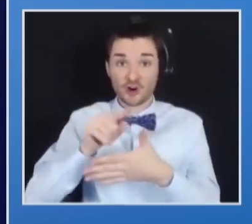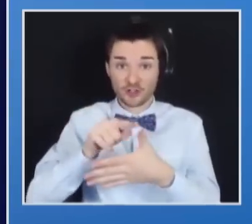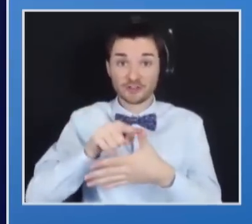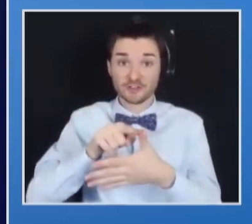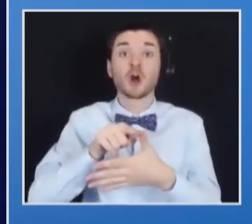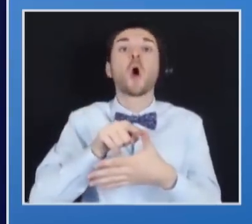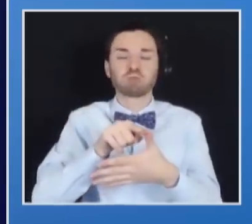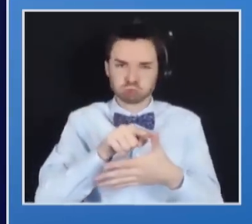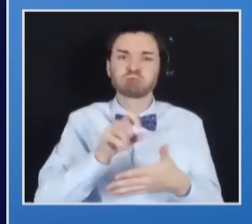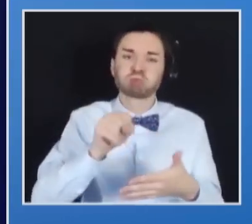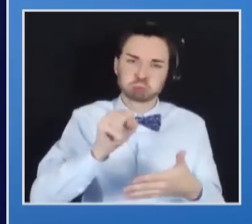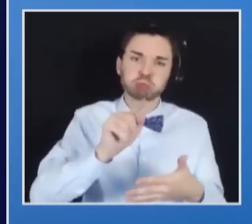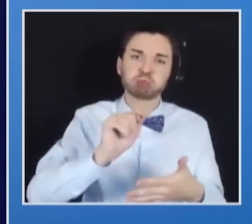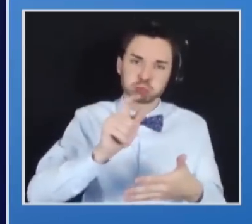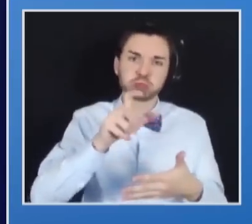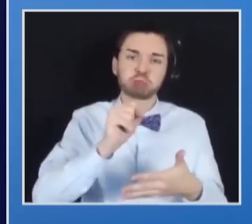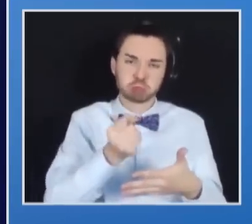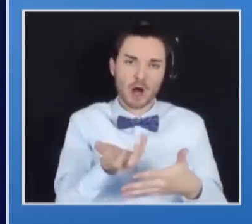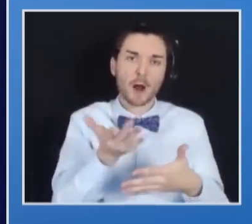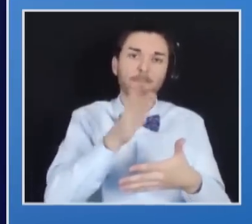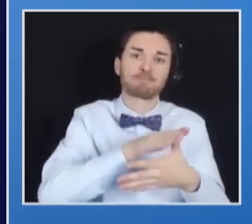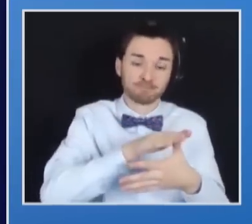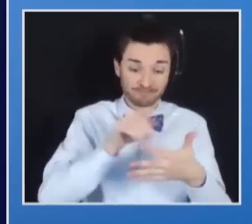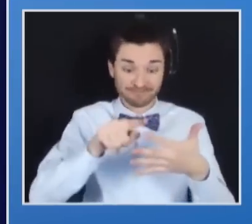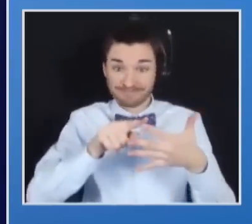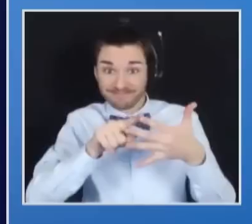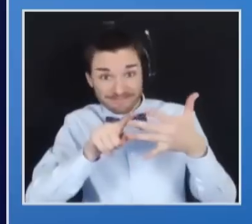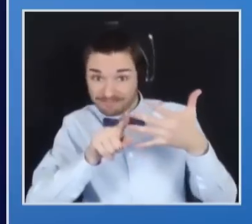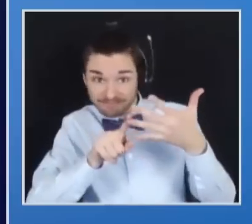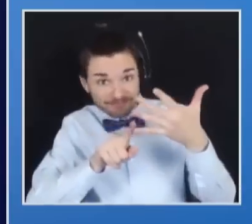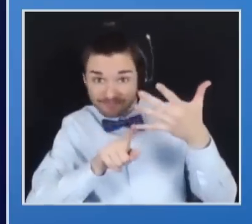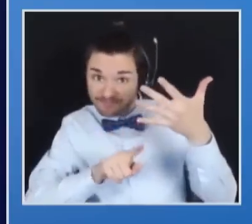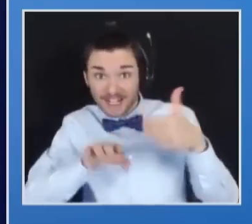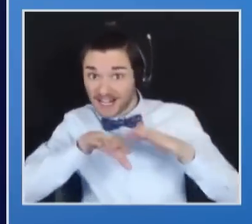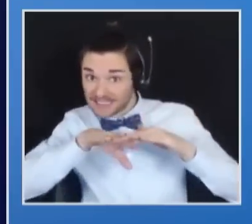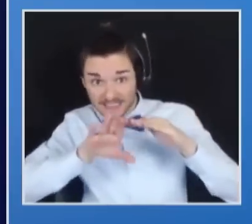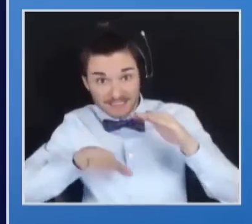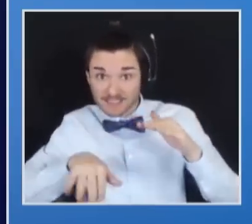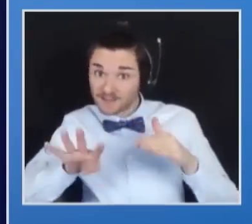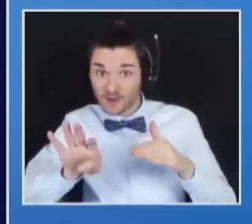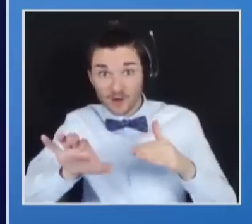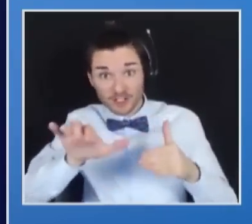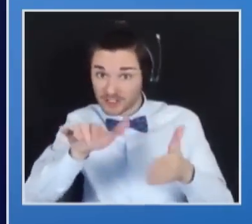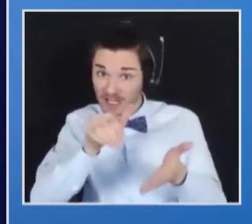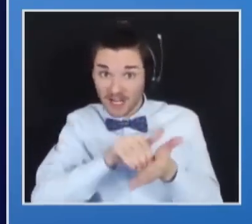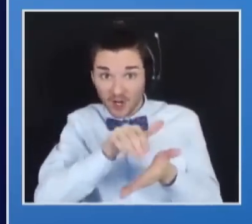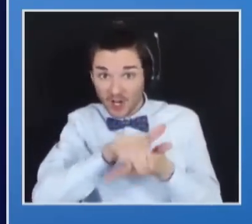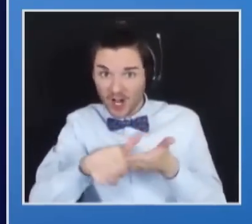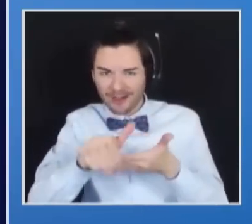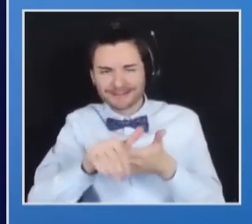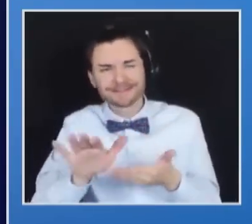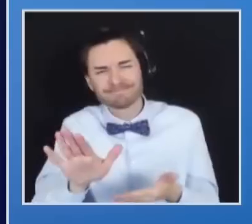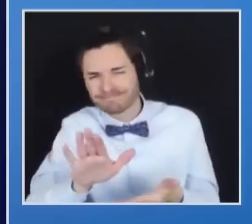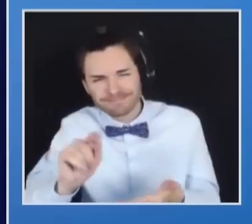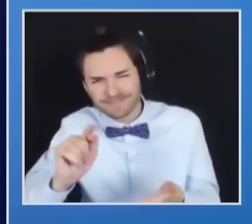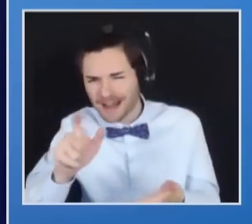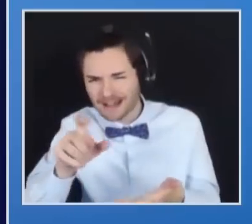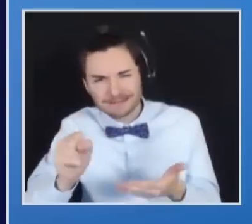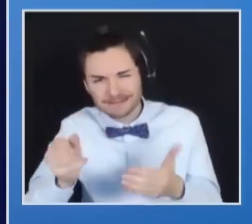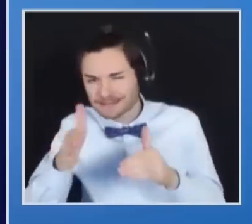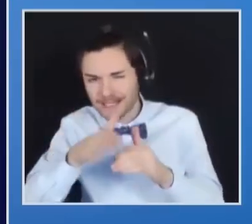Bush at 39.6%. But I'm going to ask big corporations and the very wealthy